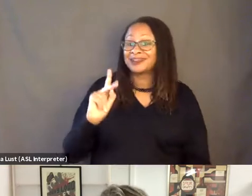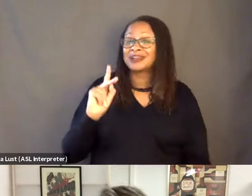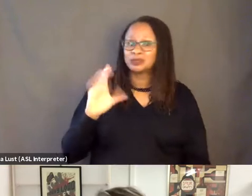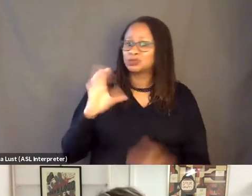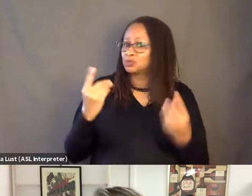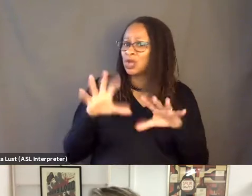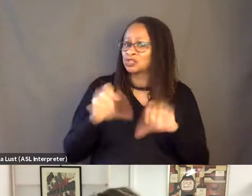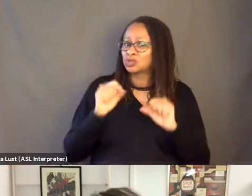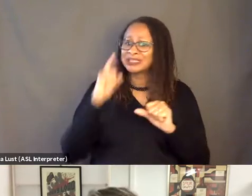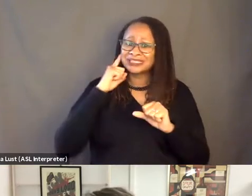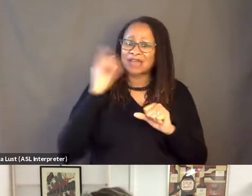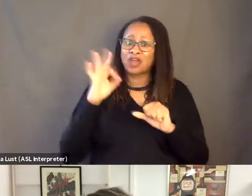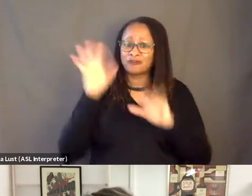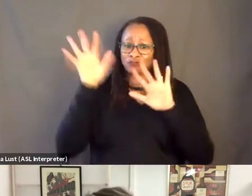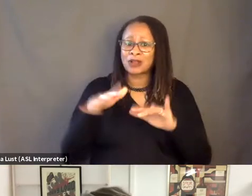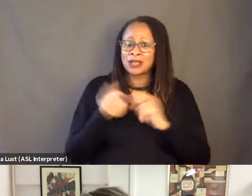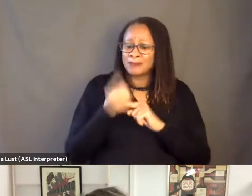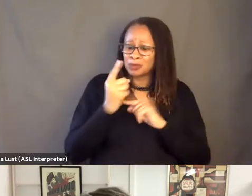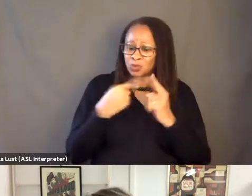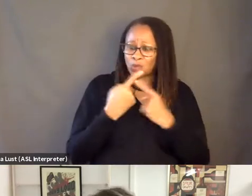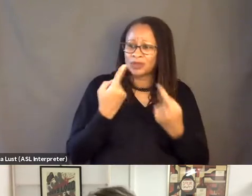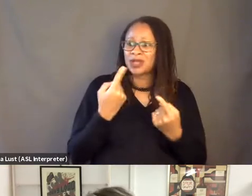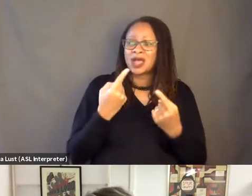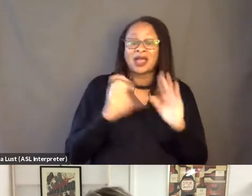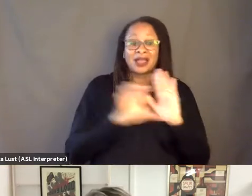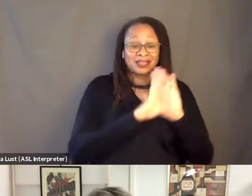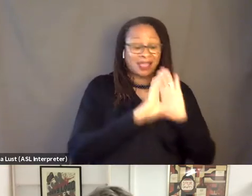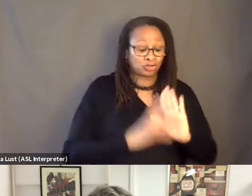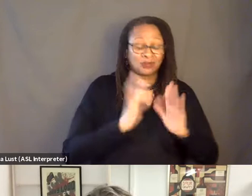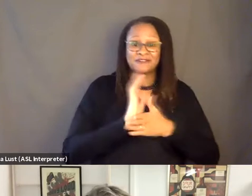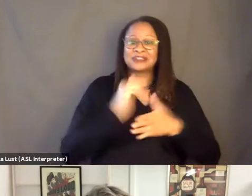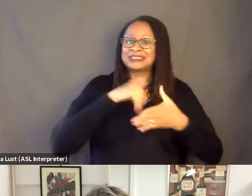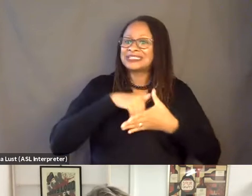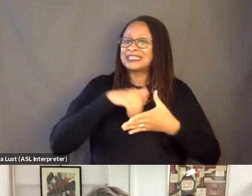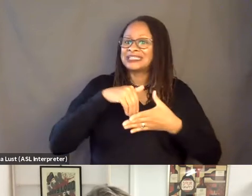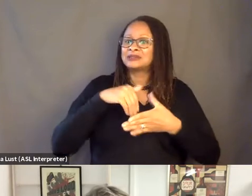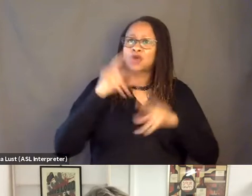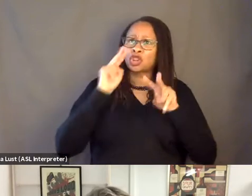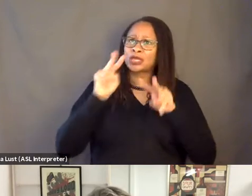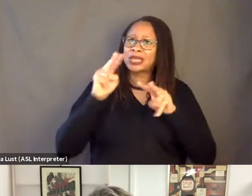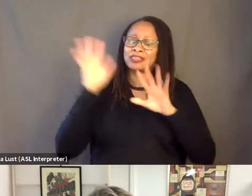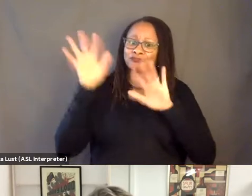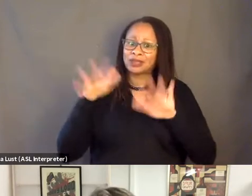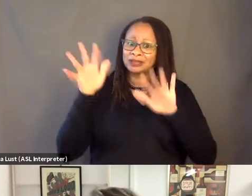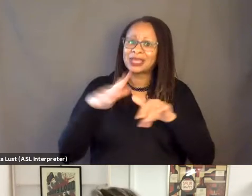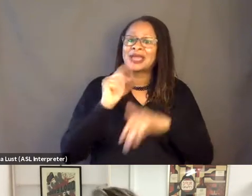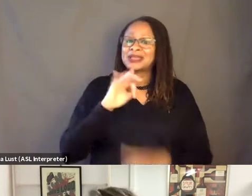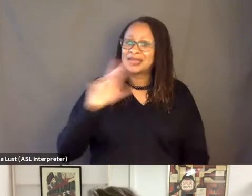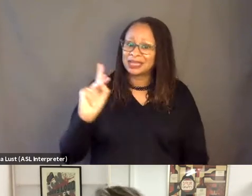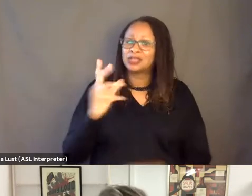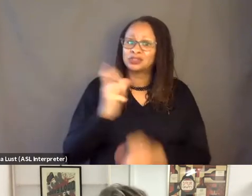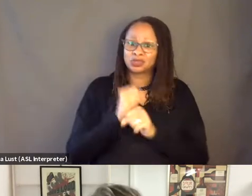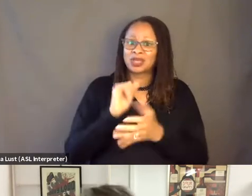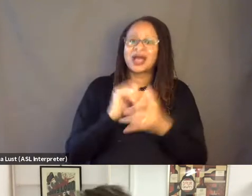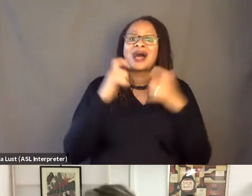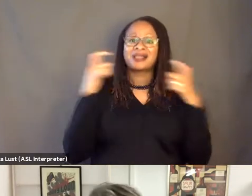sound of rain. There's a moment where one of our characters in the film is in the rain, it's observing rain. And Nick sort of took lots